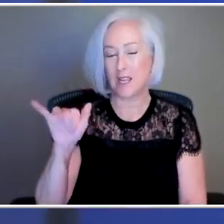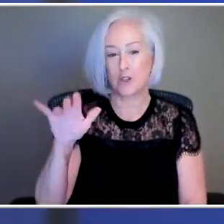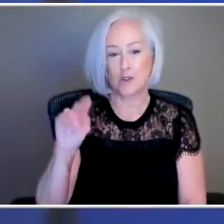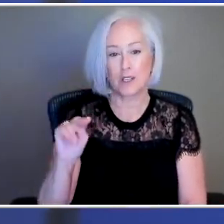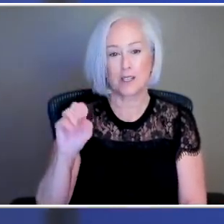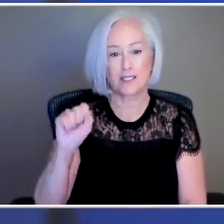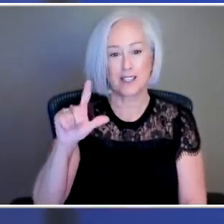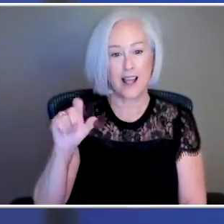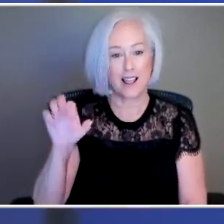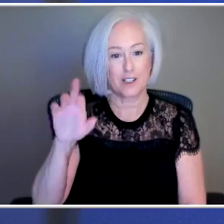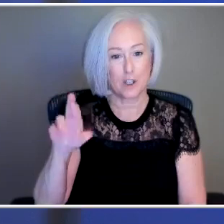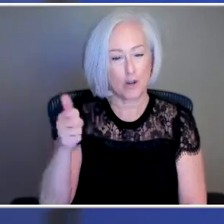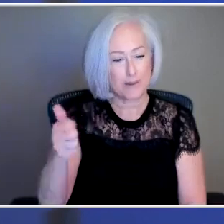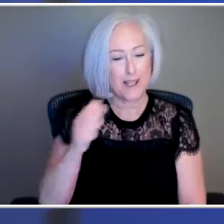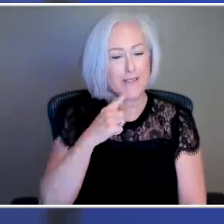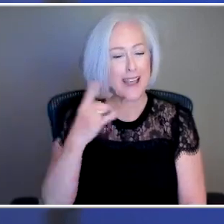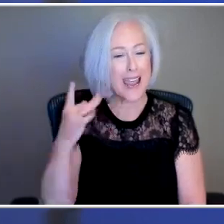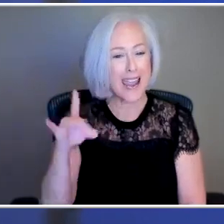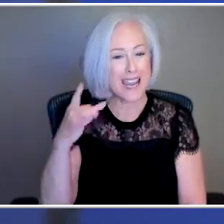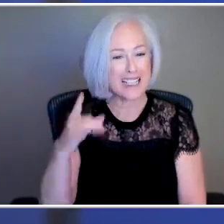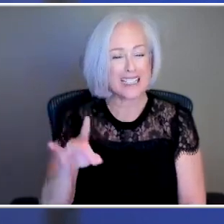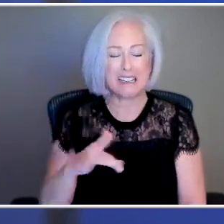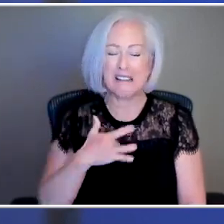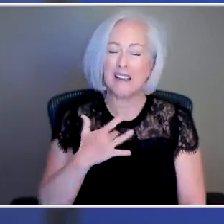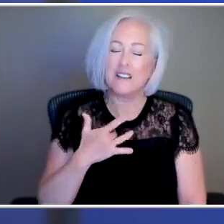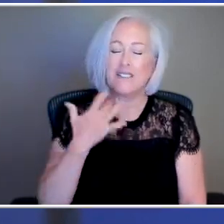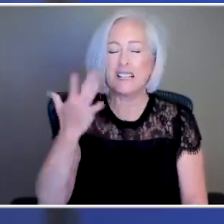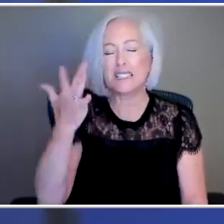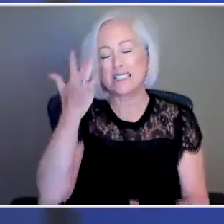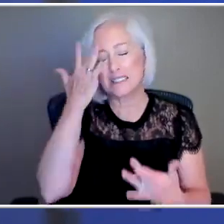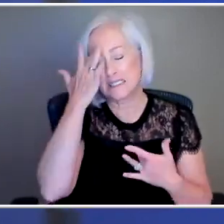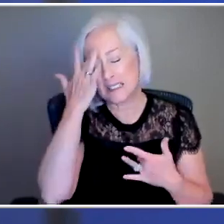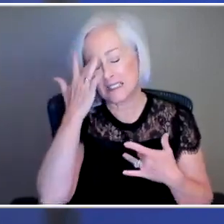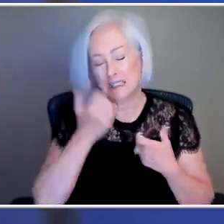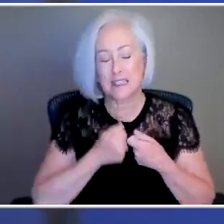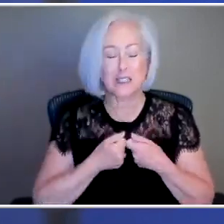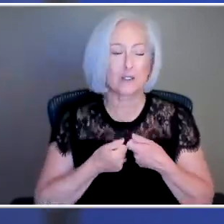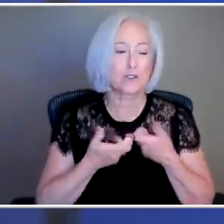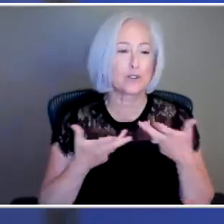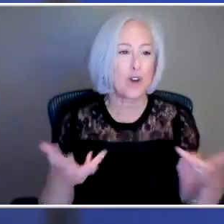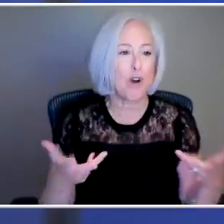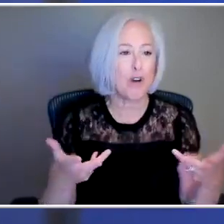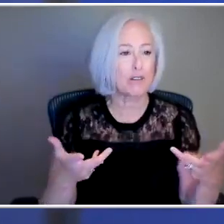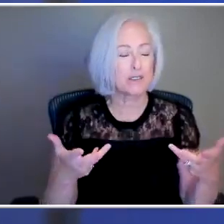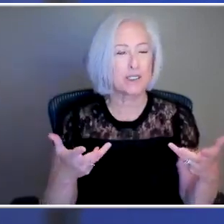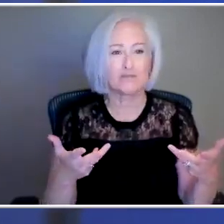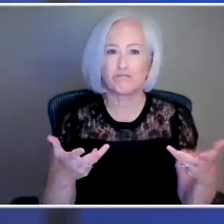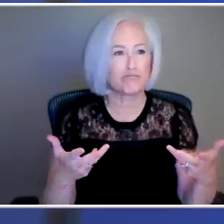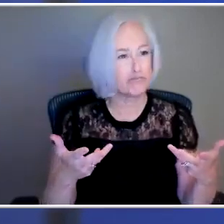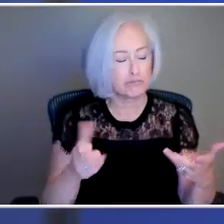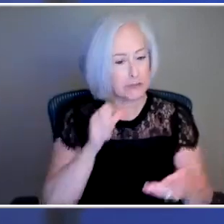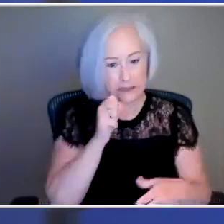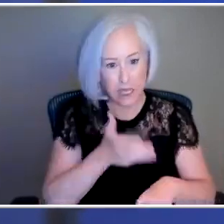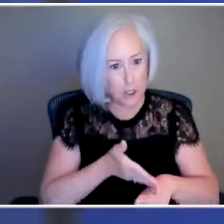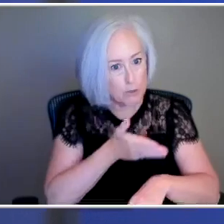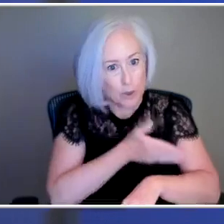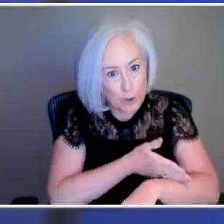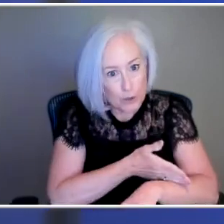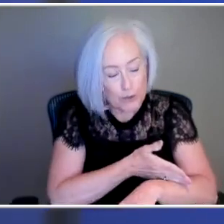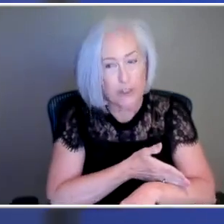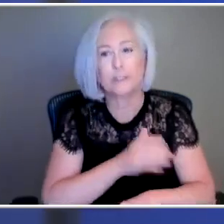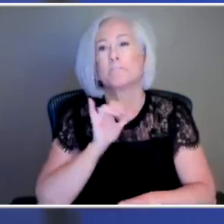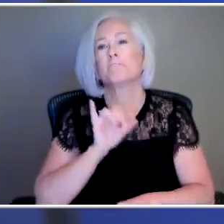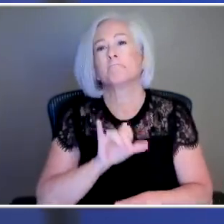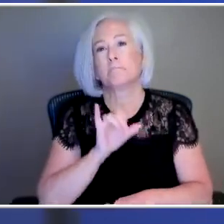years old when he just felt sick. He felt exhausted, and he just was not getting any better. He would soon end up spending months